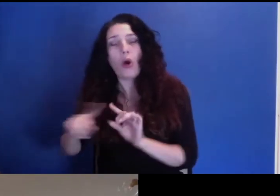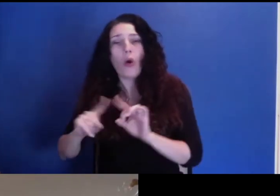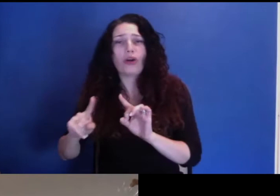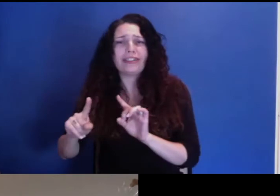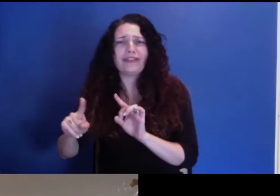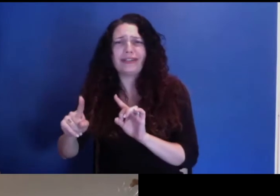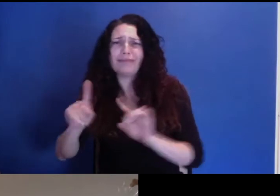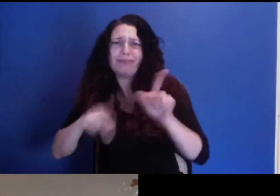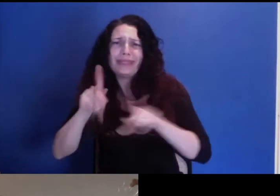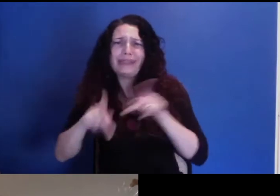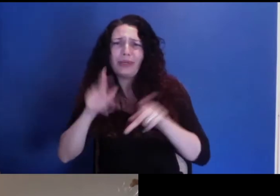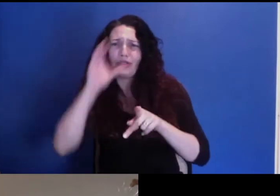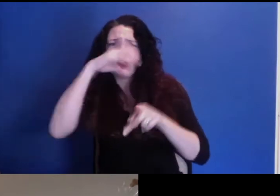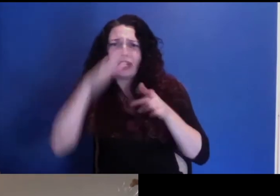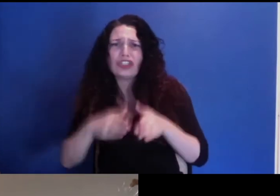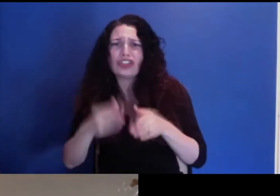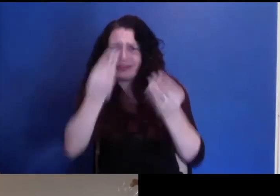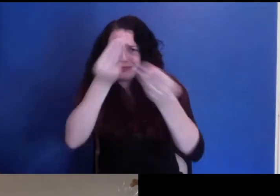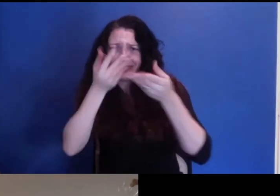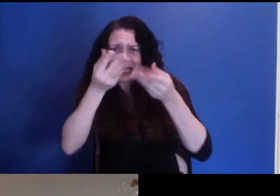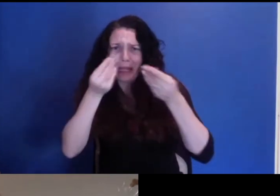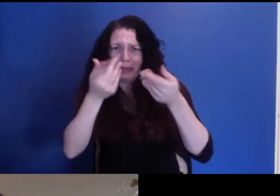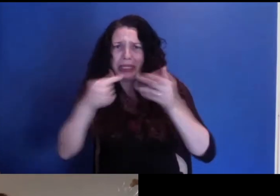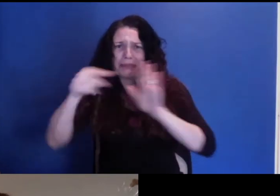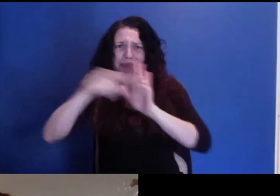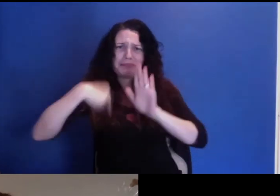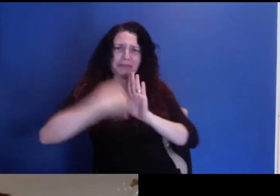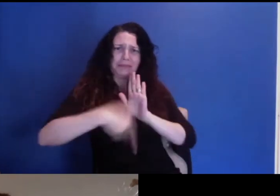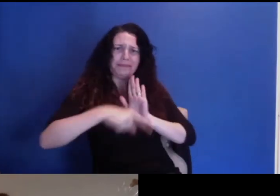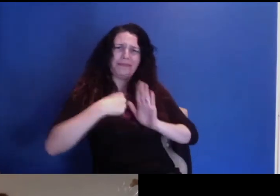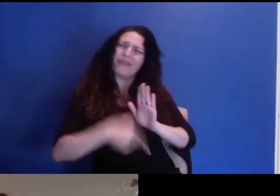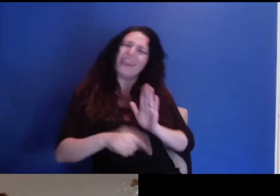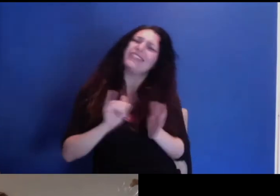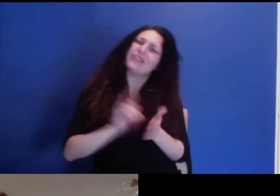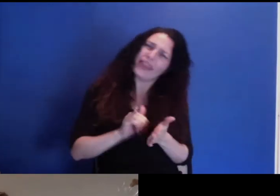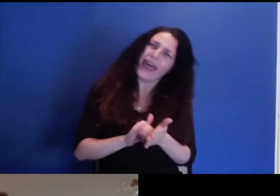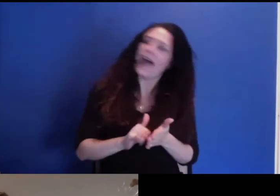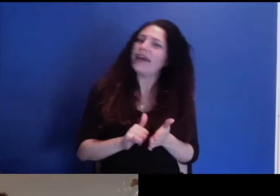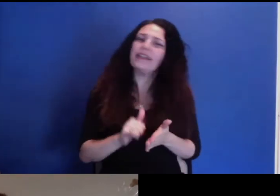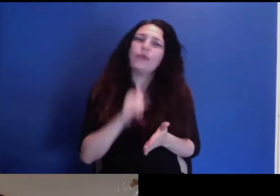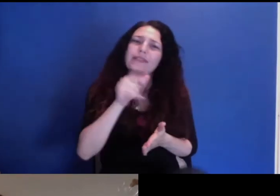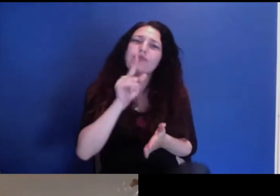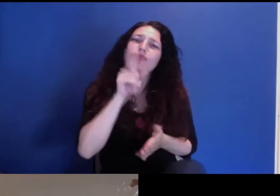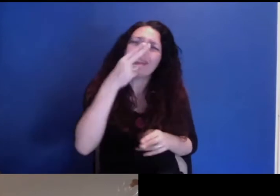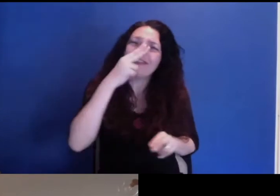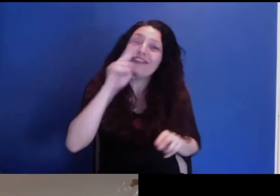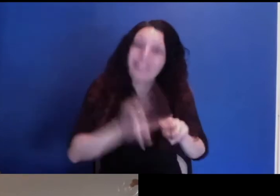and all that stuff. So it was not fun, but,